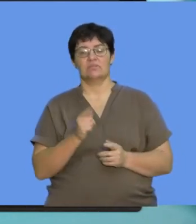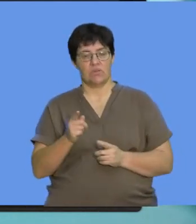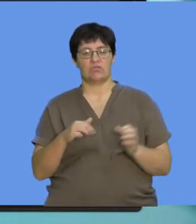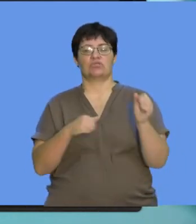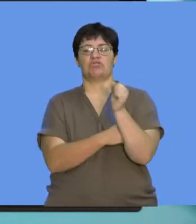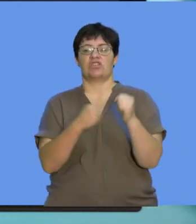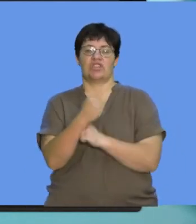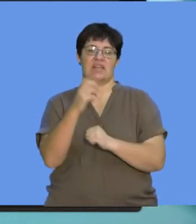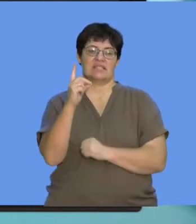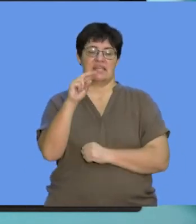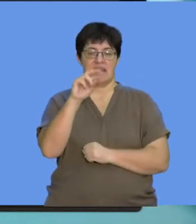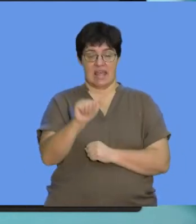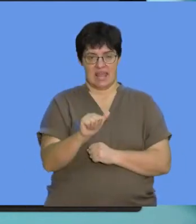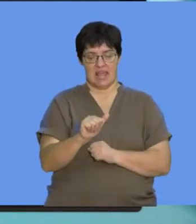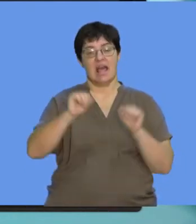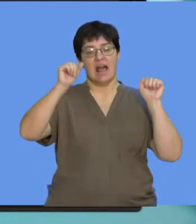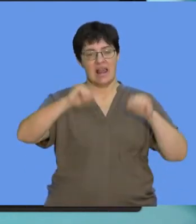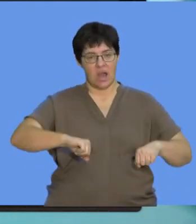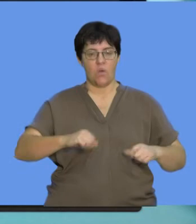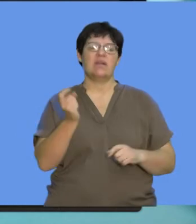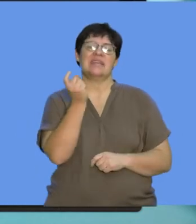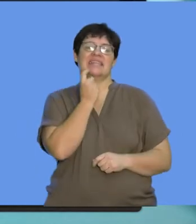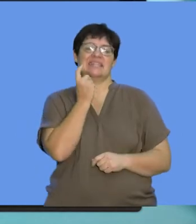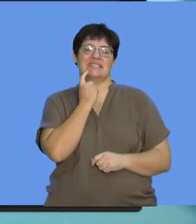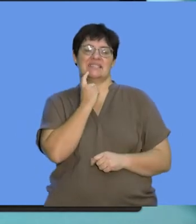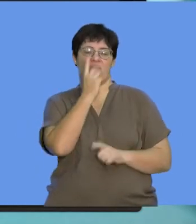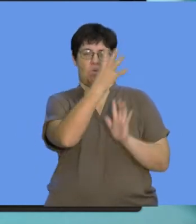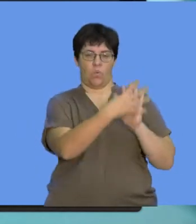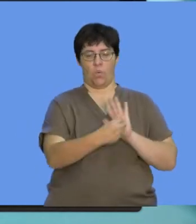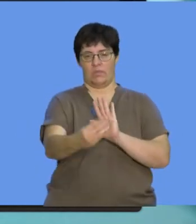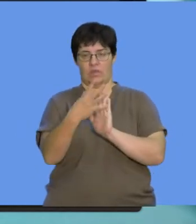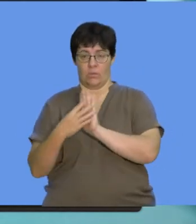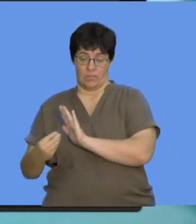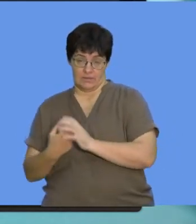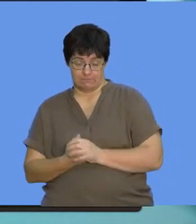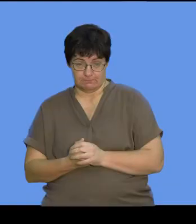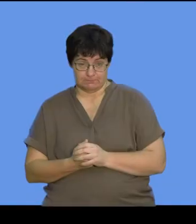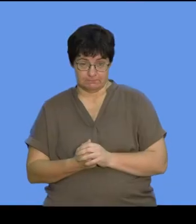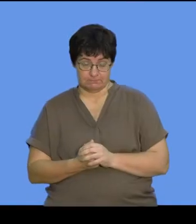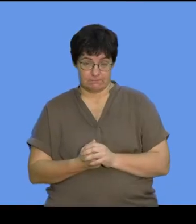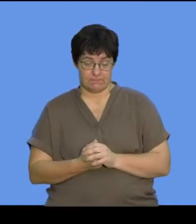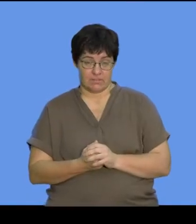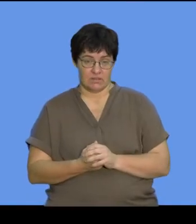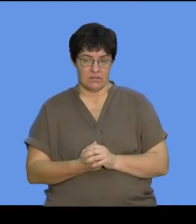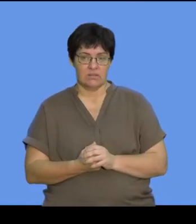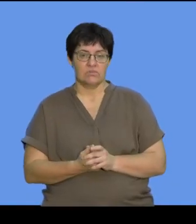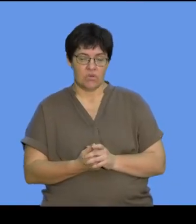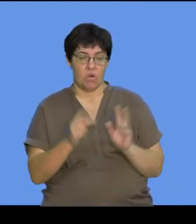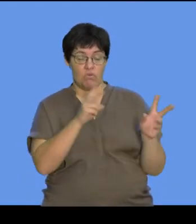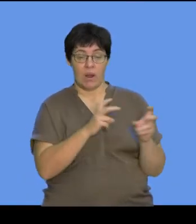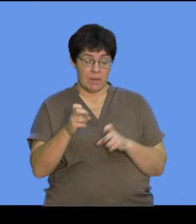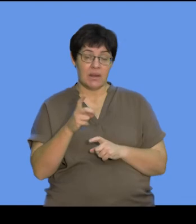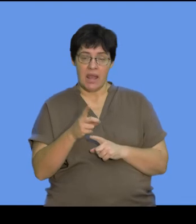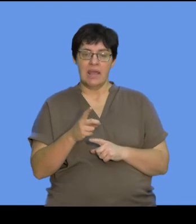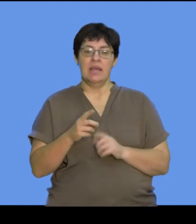to the structure of DNA allowing for the ease at which it can copy. So the significance of this molecule being